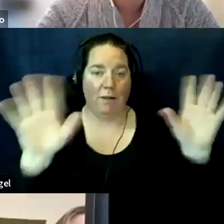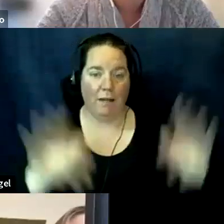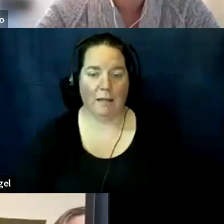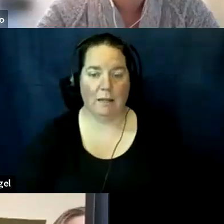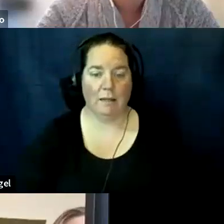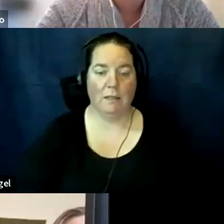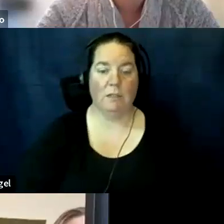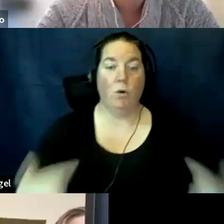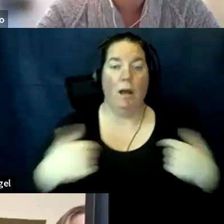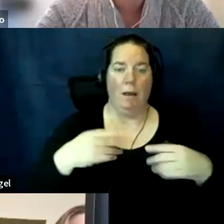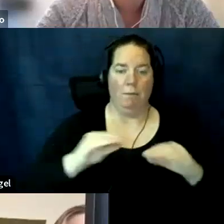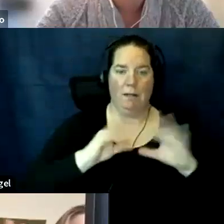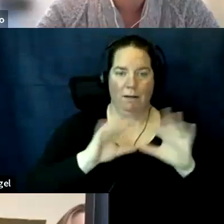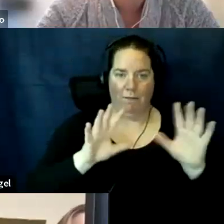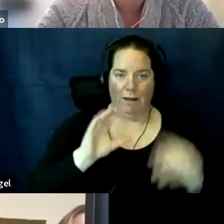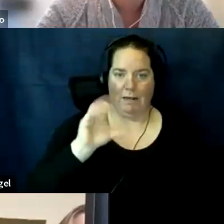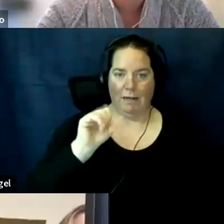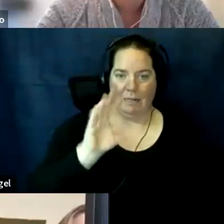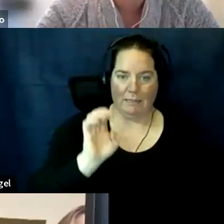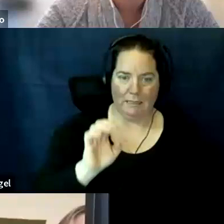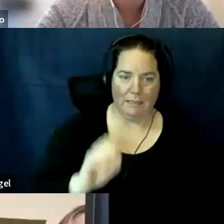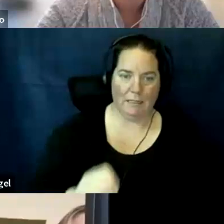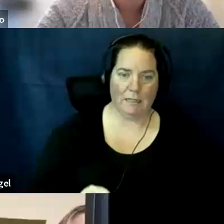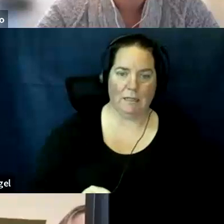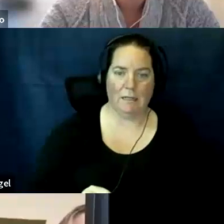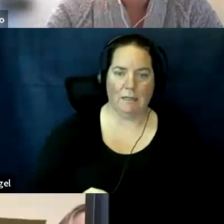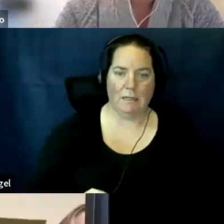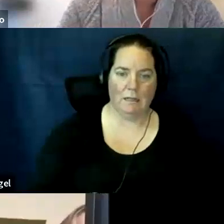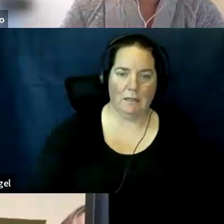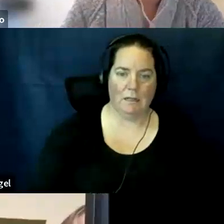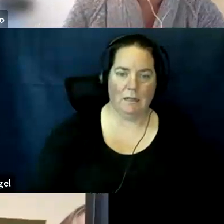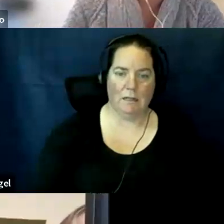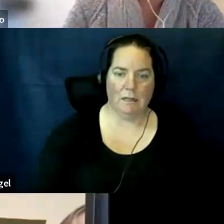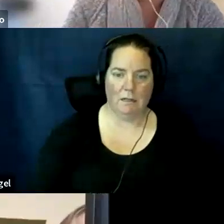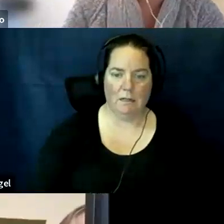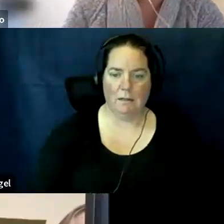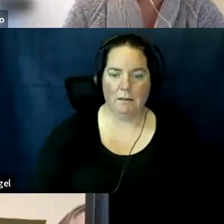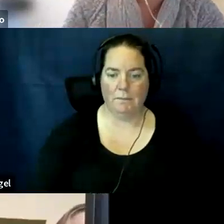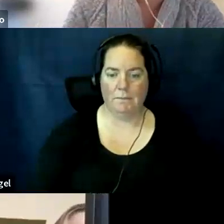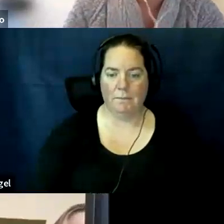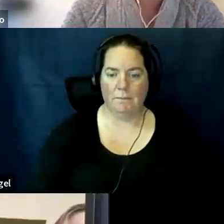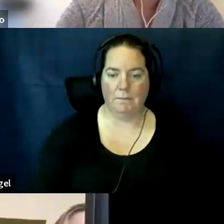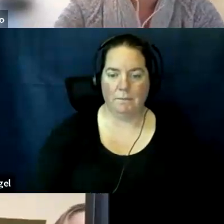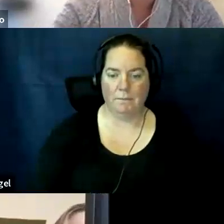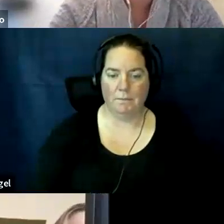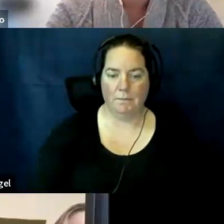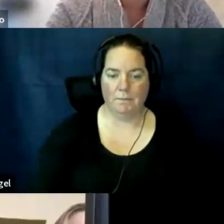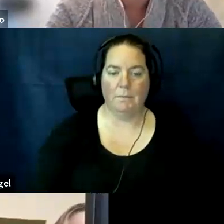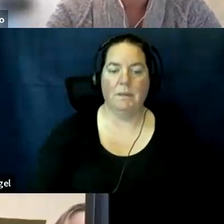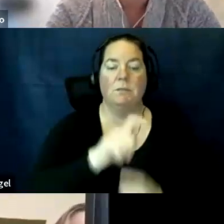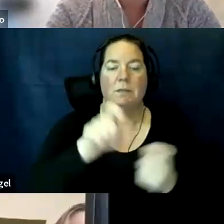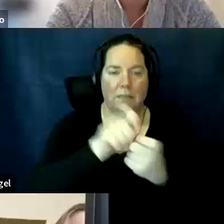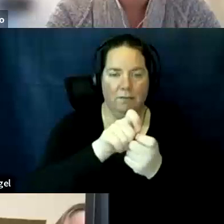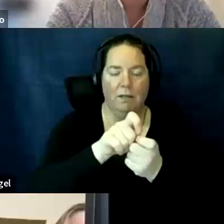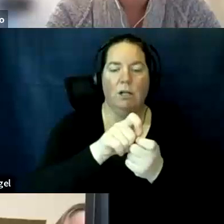to clarify here, and then we will dive more into this as we go to the next couple of sessions. But specific learning disability